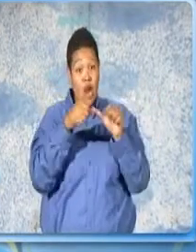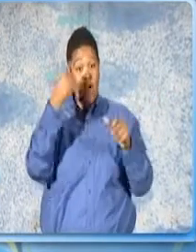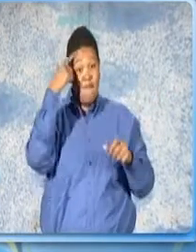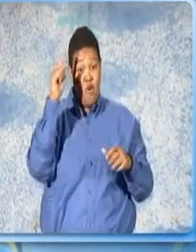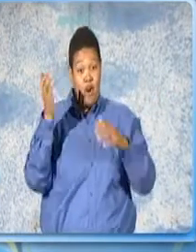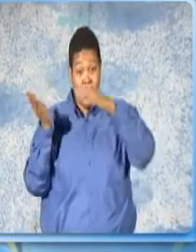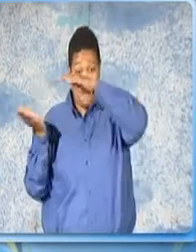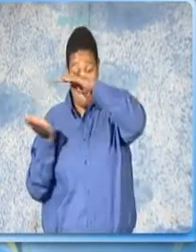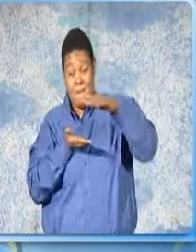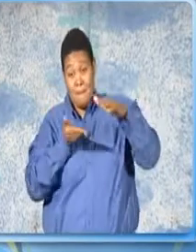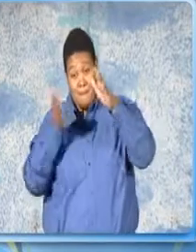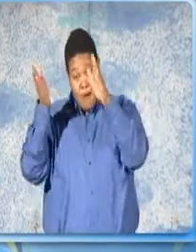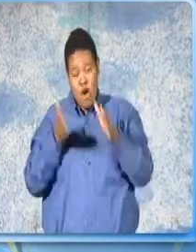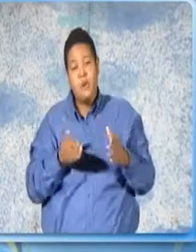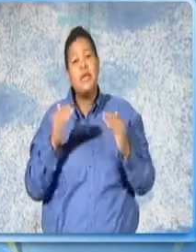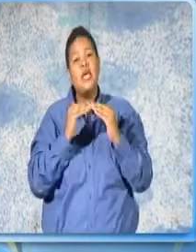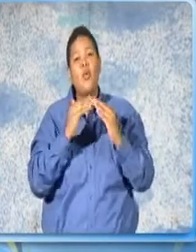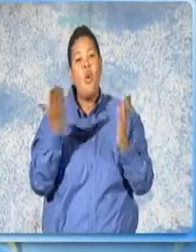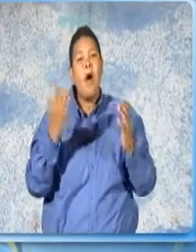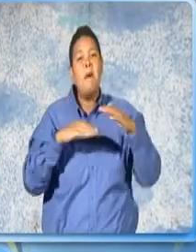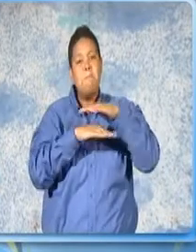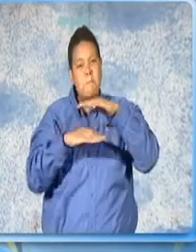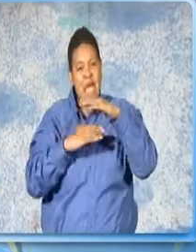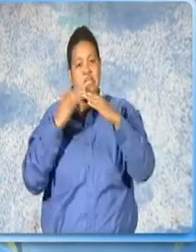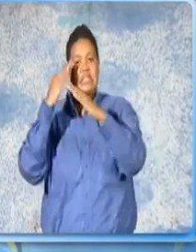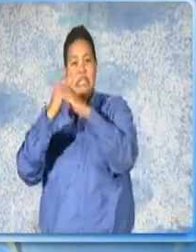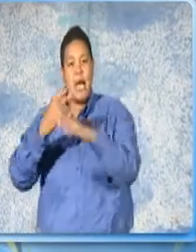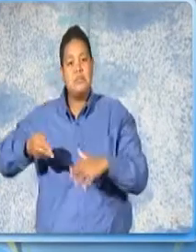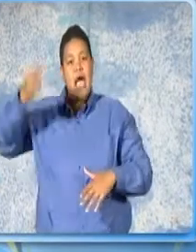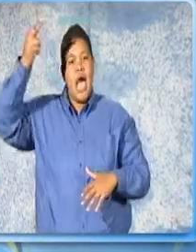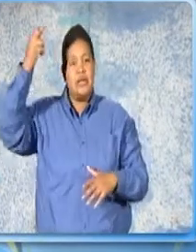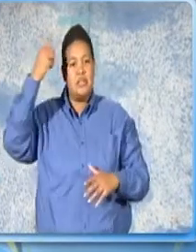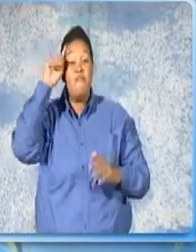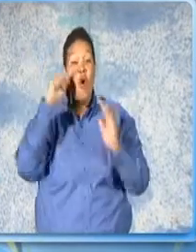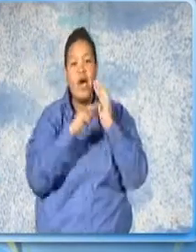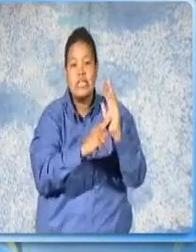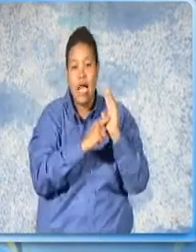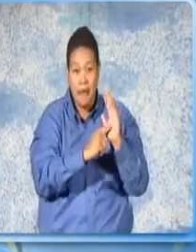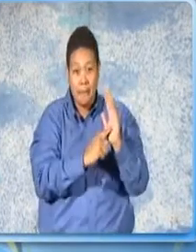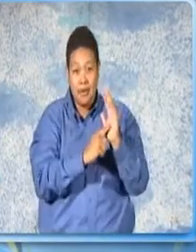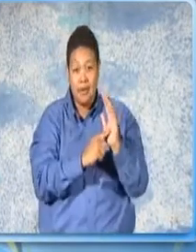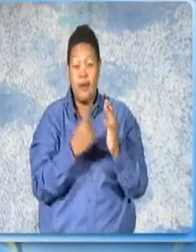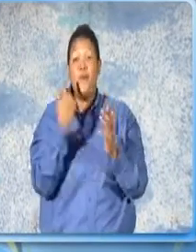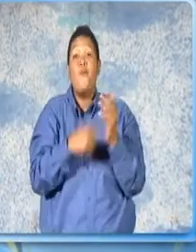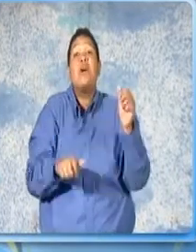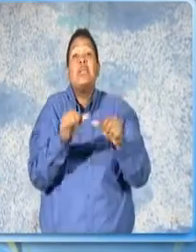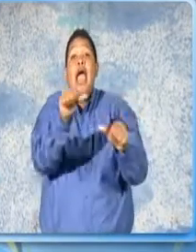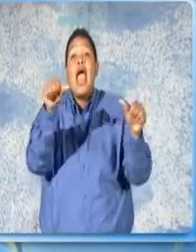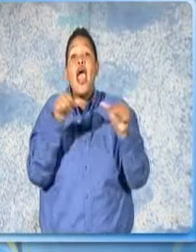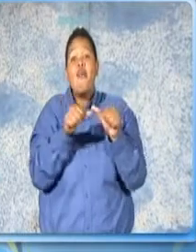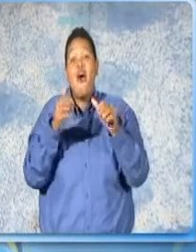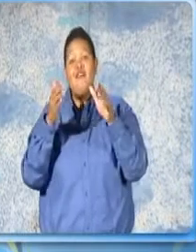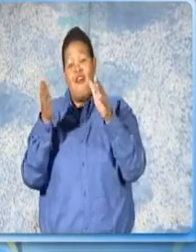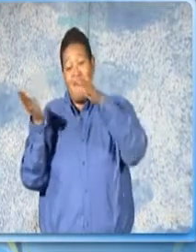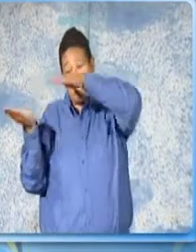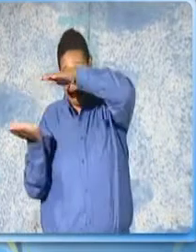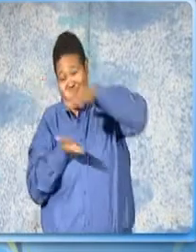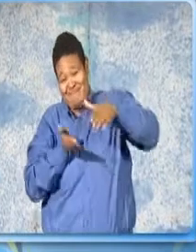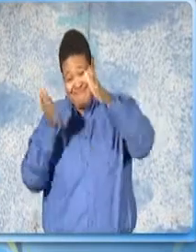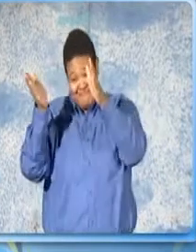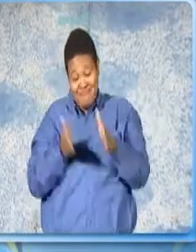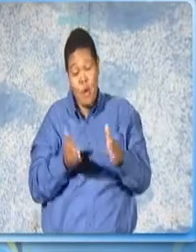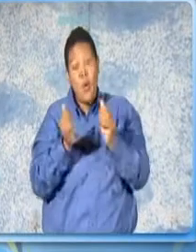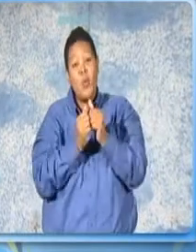is base times height. For example, what would be the area of a parallelogram with a base